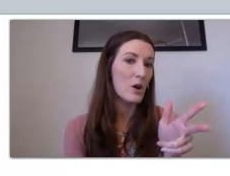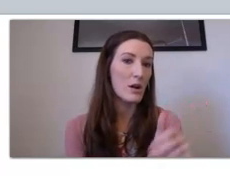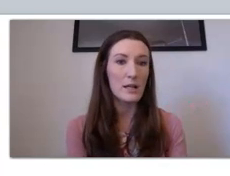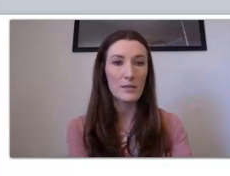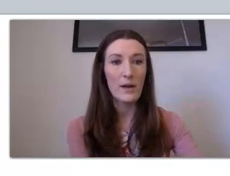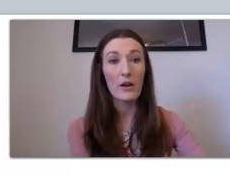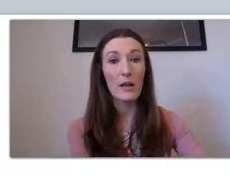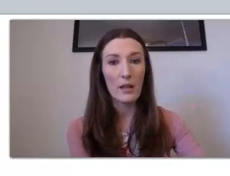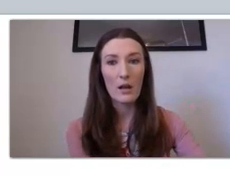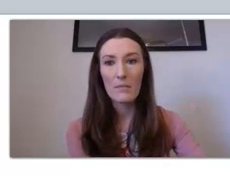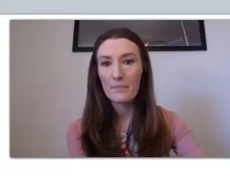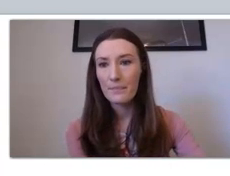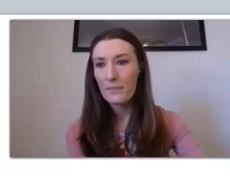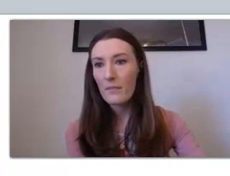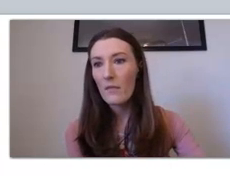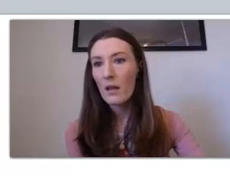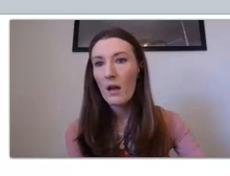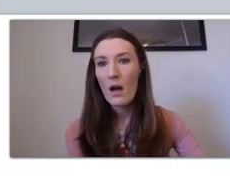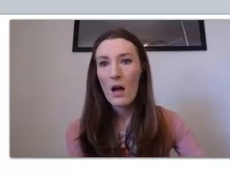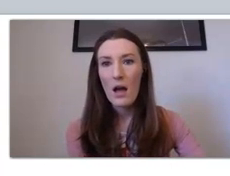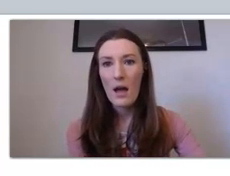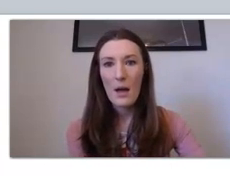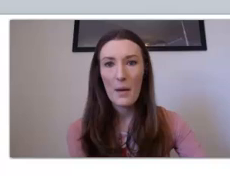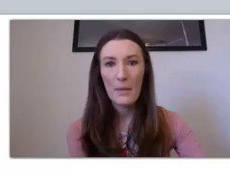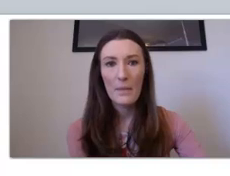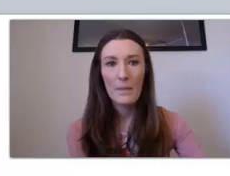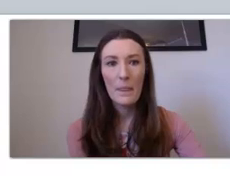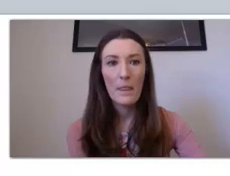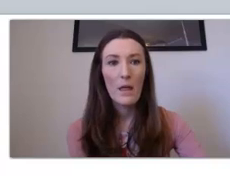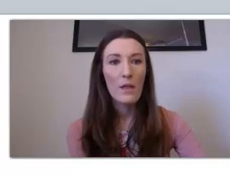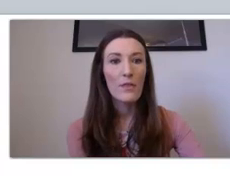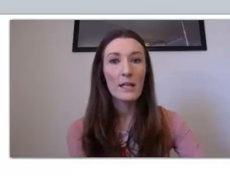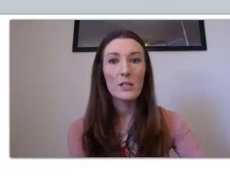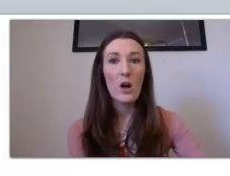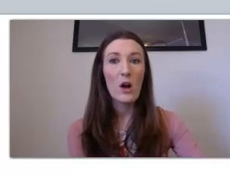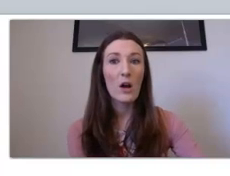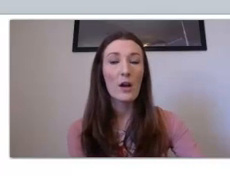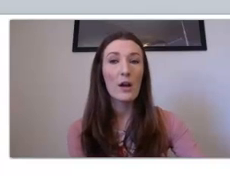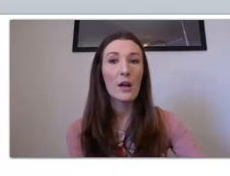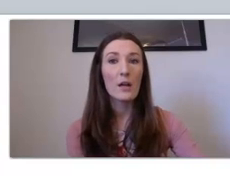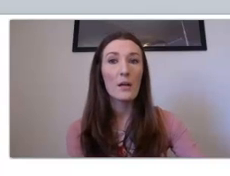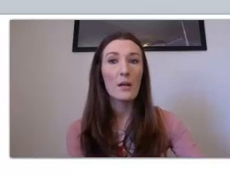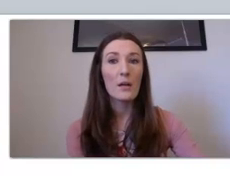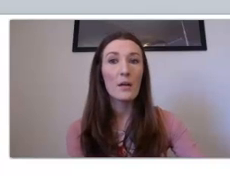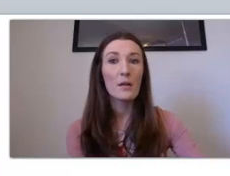add your car classifier in there. These